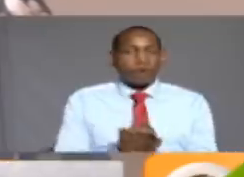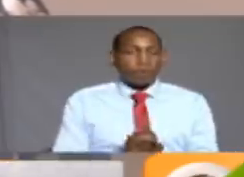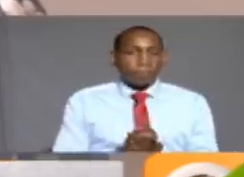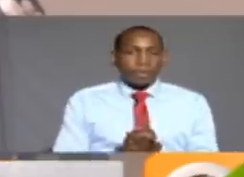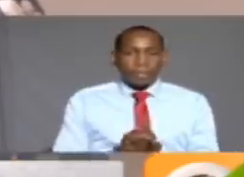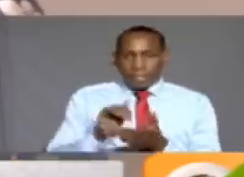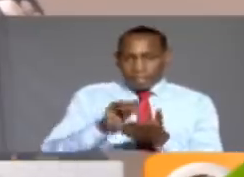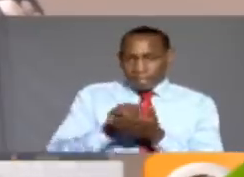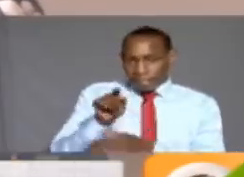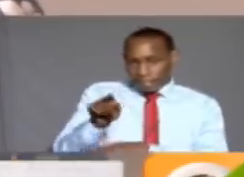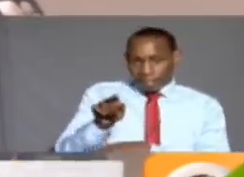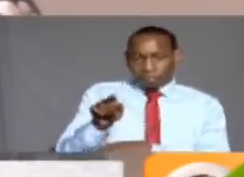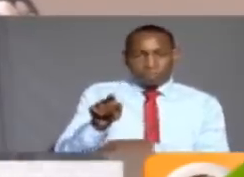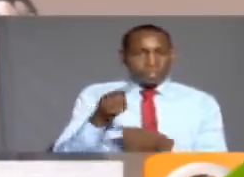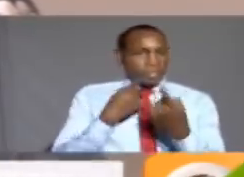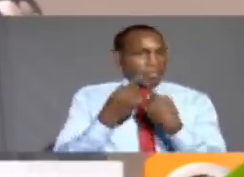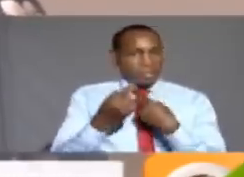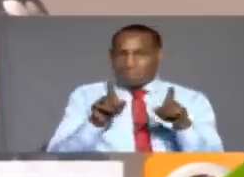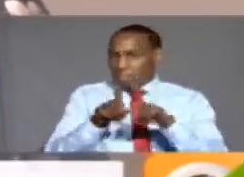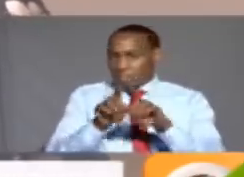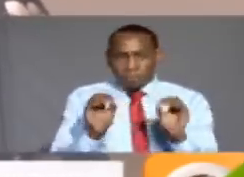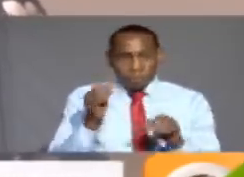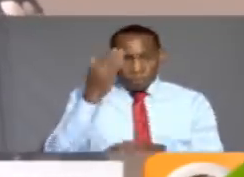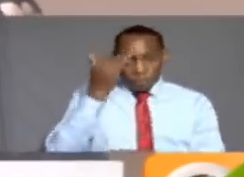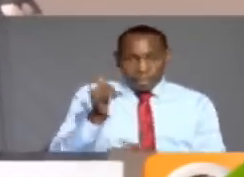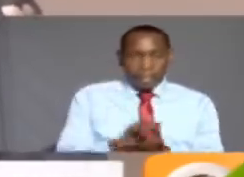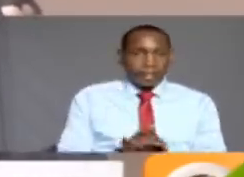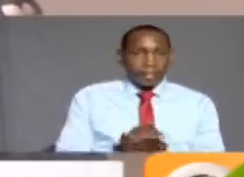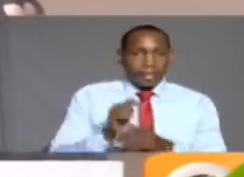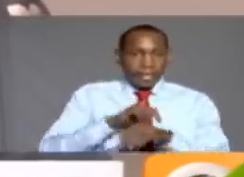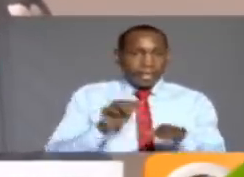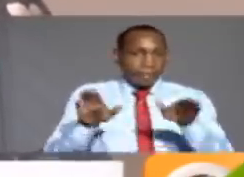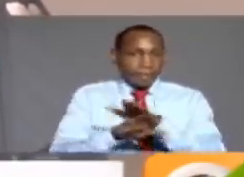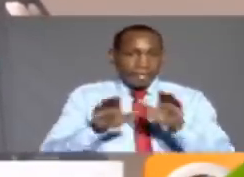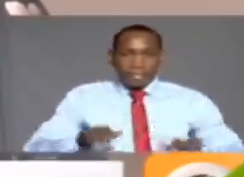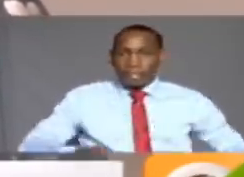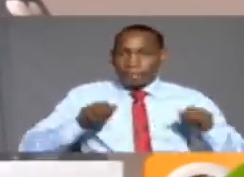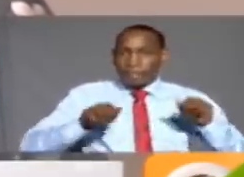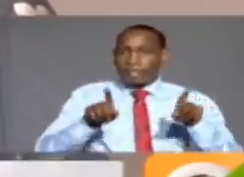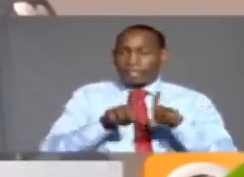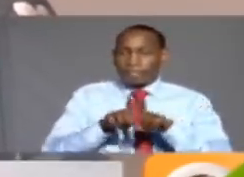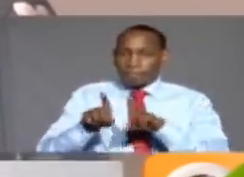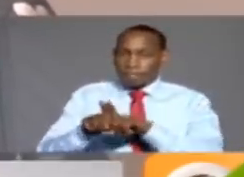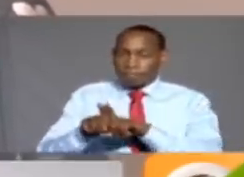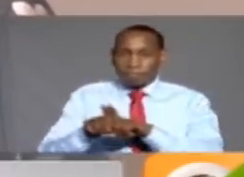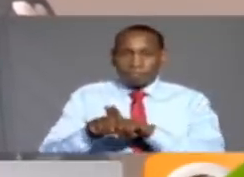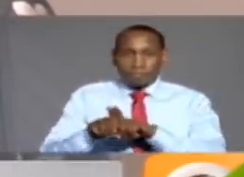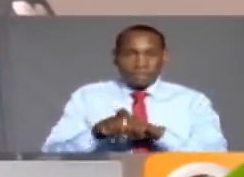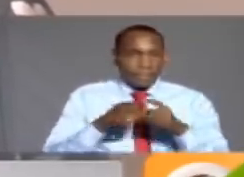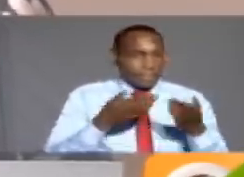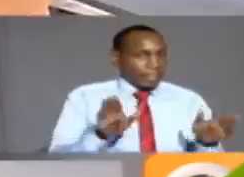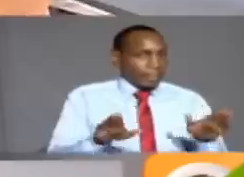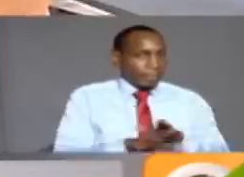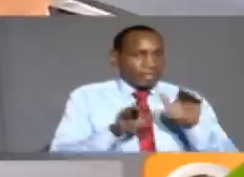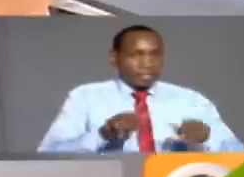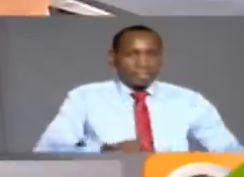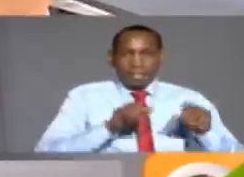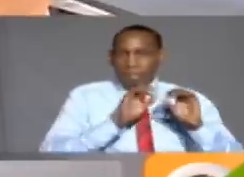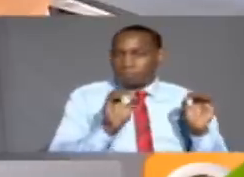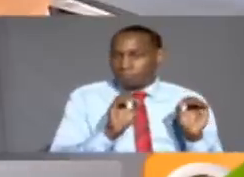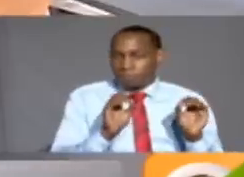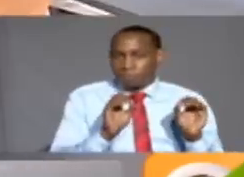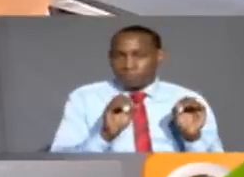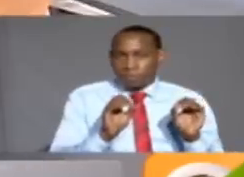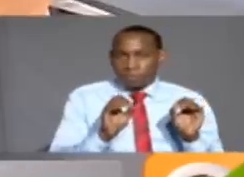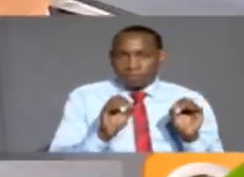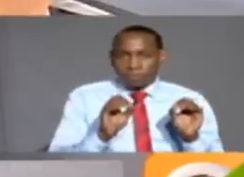with that. So he should not be speaking to me like that, because when you are the vice chair also, you actually... He's no longer the vice chair. He's no longer the vice chair.